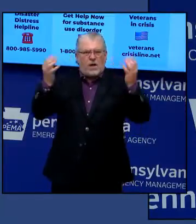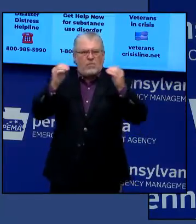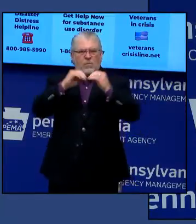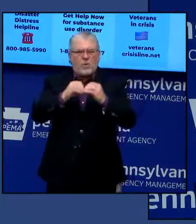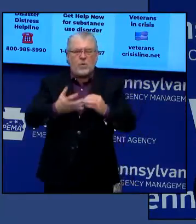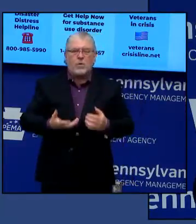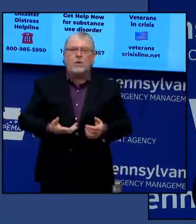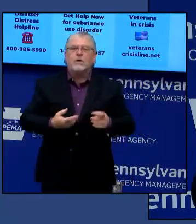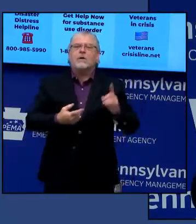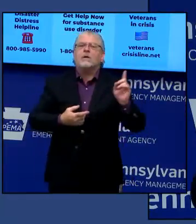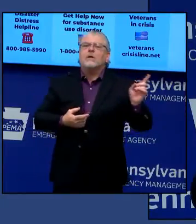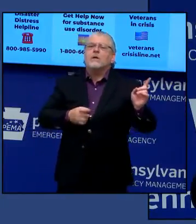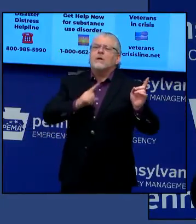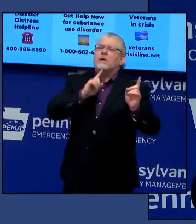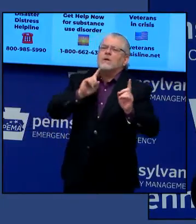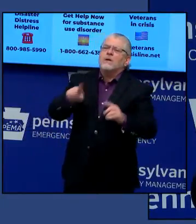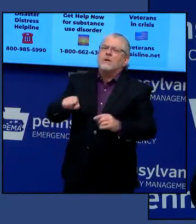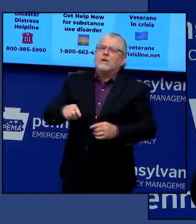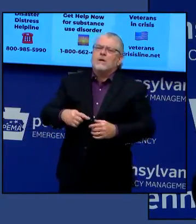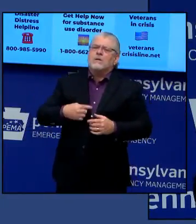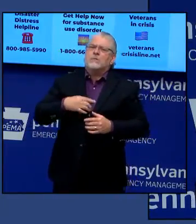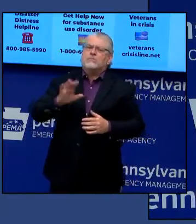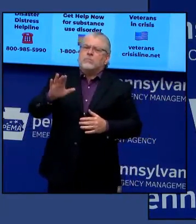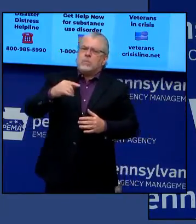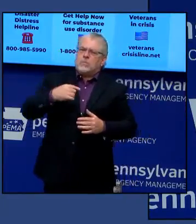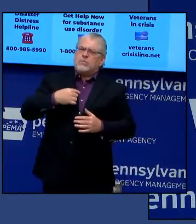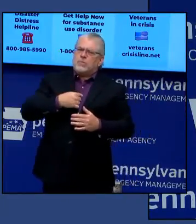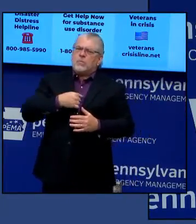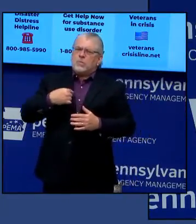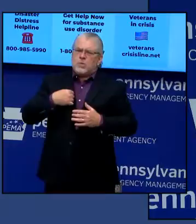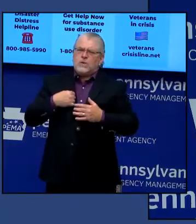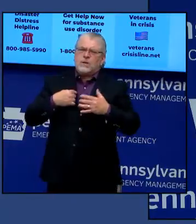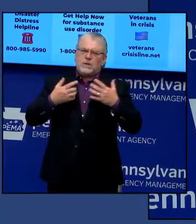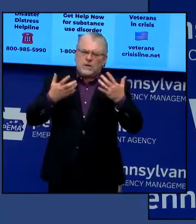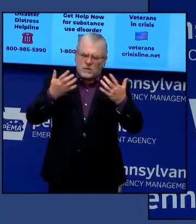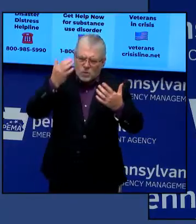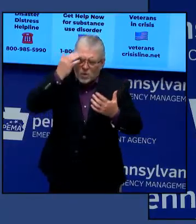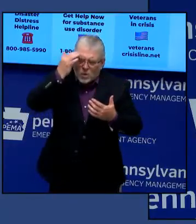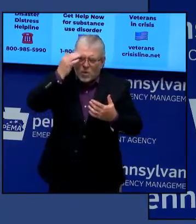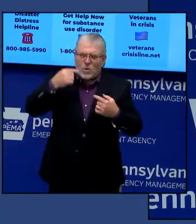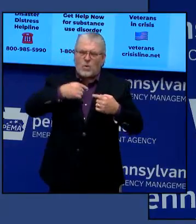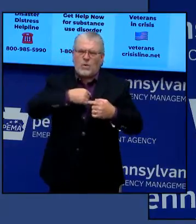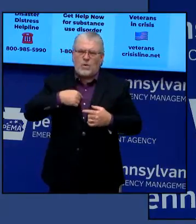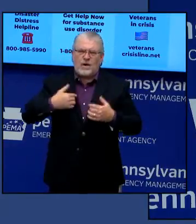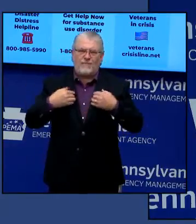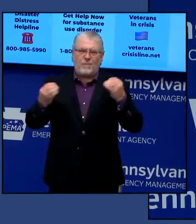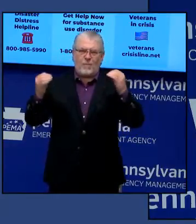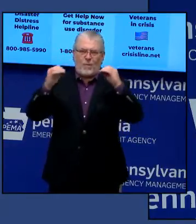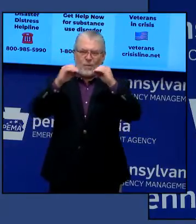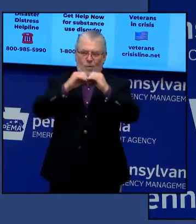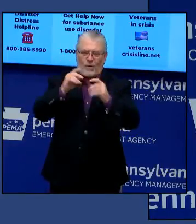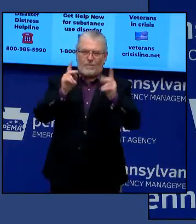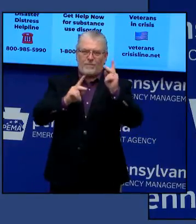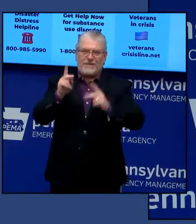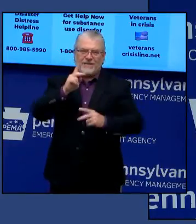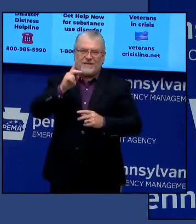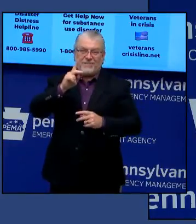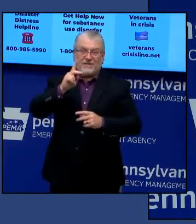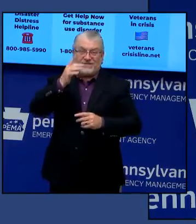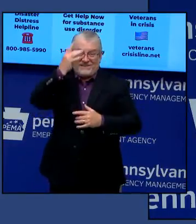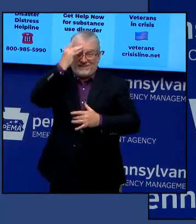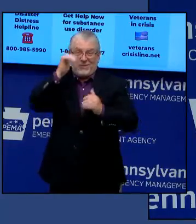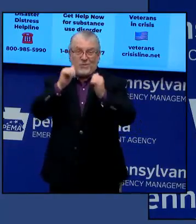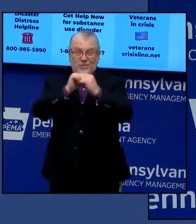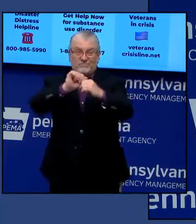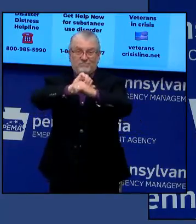that there are more cases of COVID-19 than we have been able to detect. We know that some patients with COVID-19